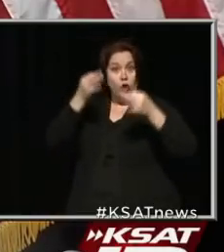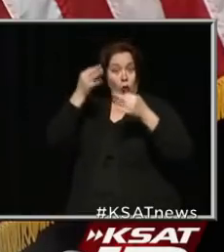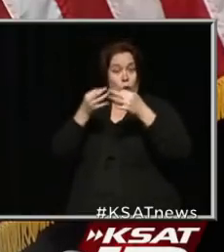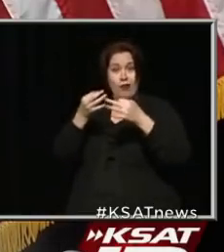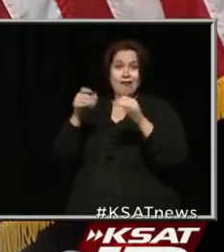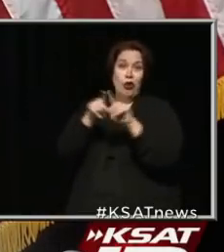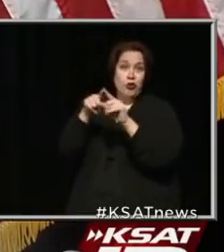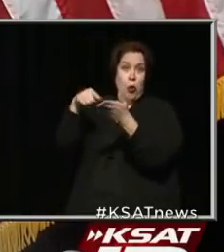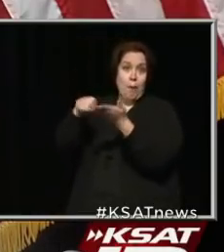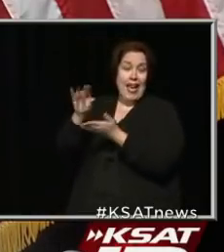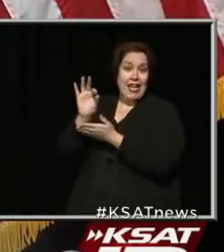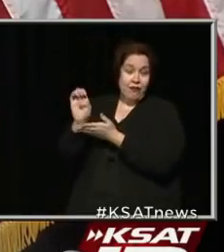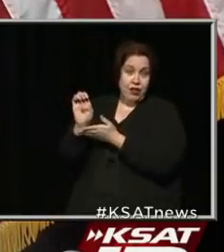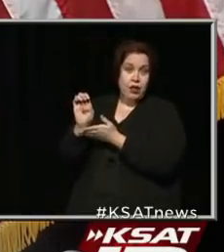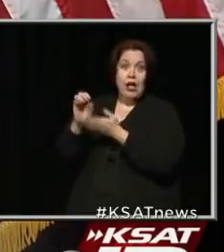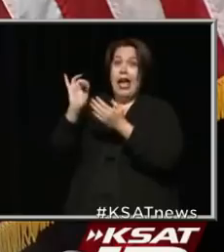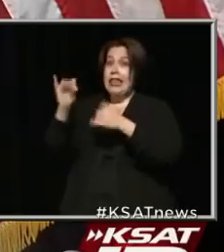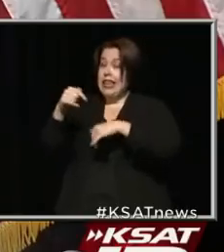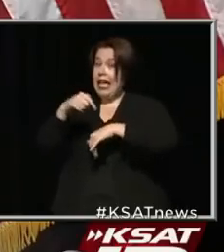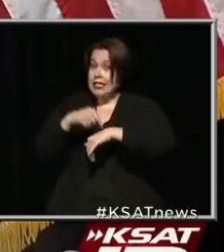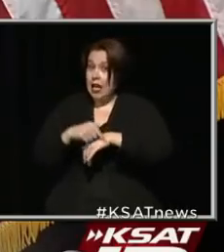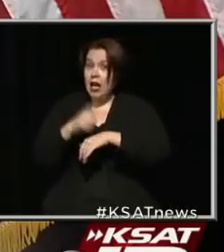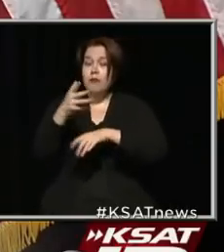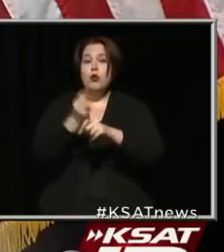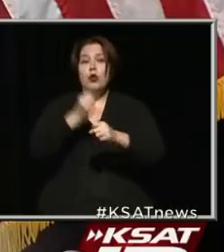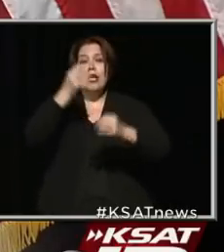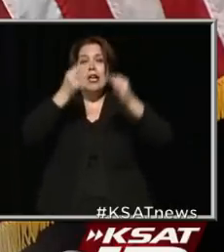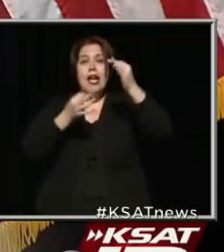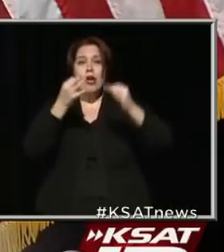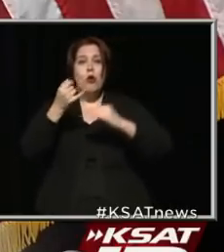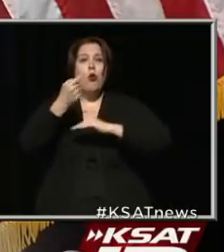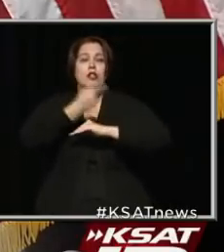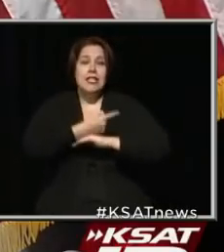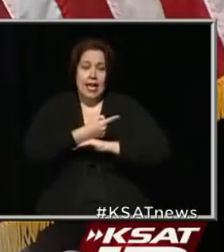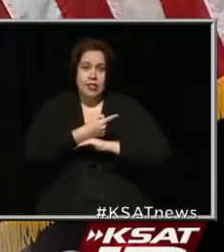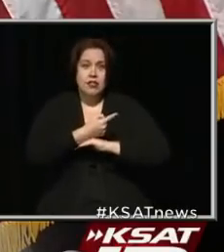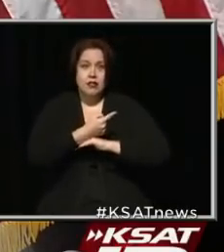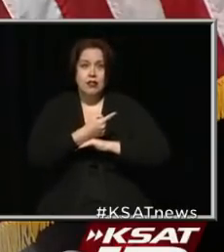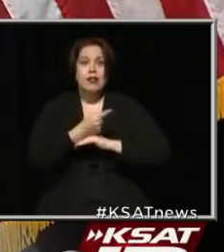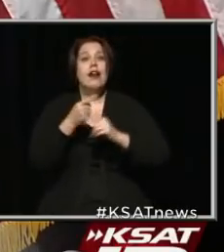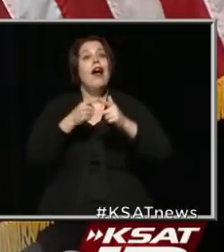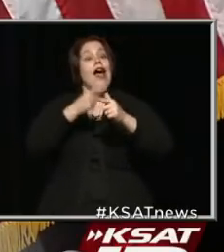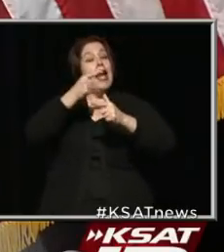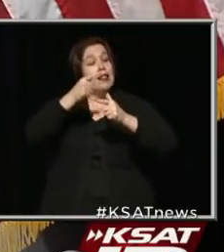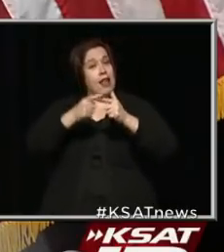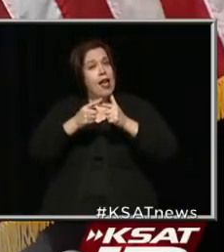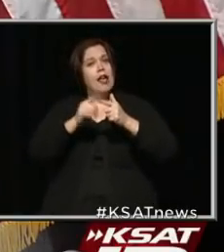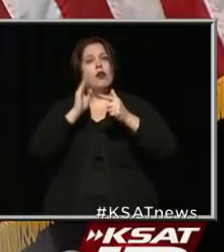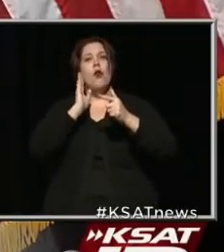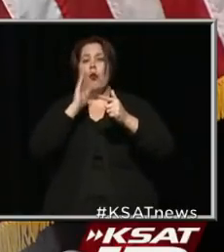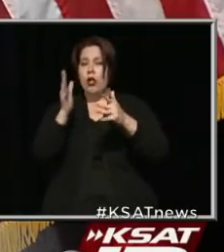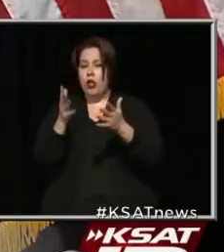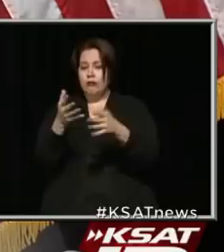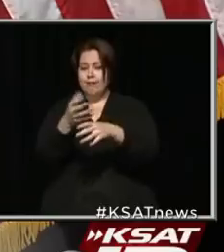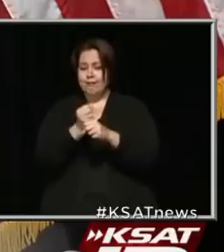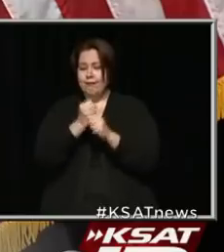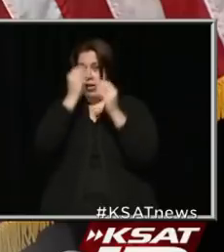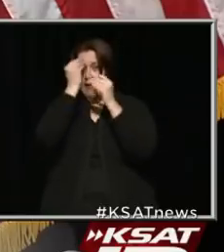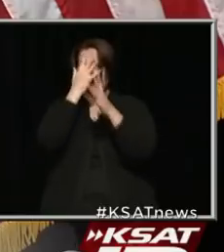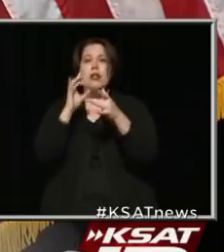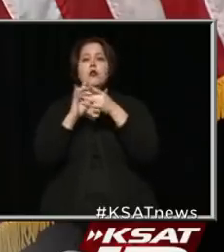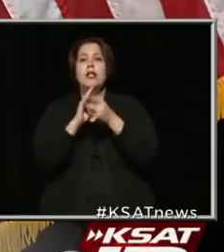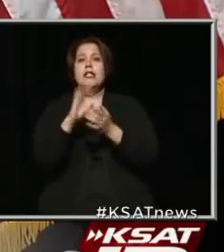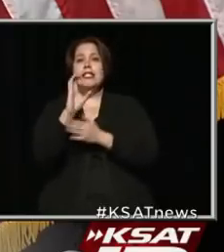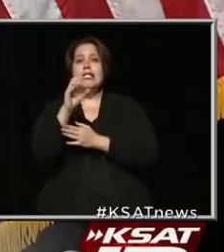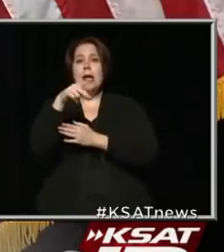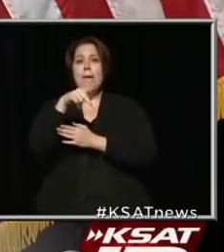a fee. Only then will you get a court hearing notice, and then you receive information as well about the CDC